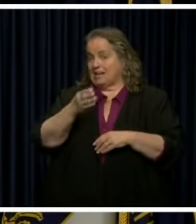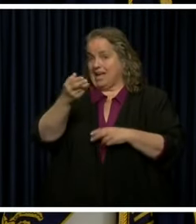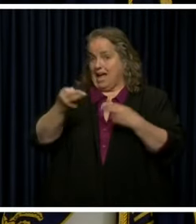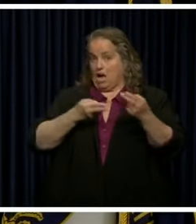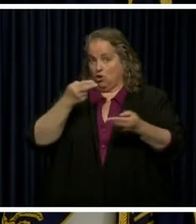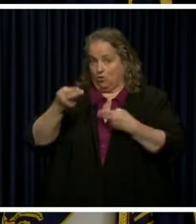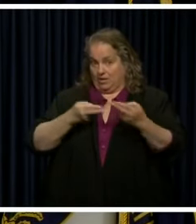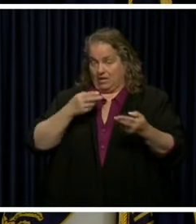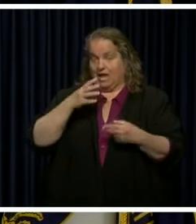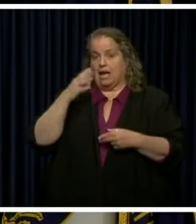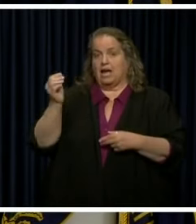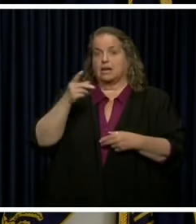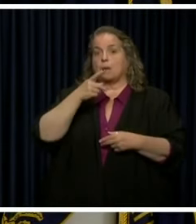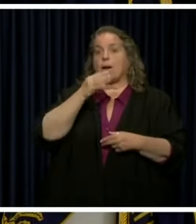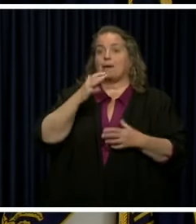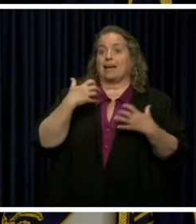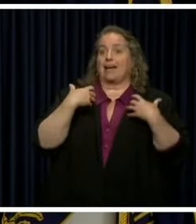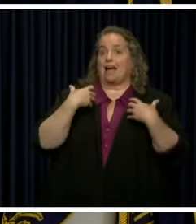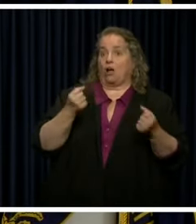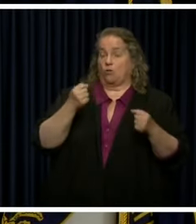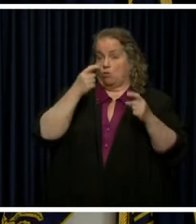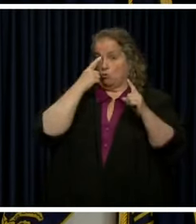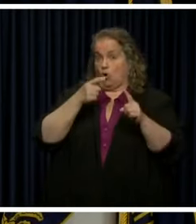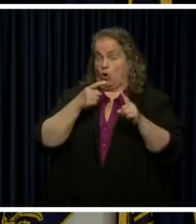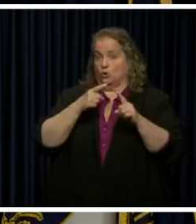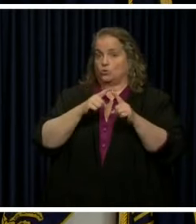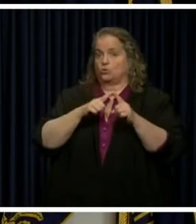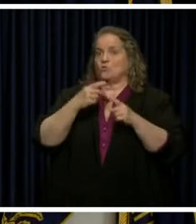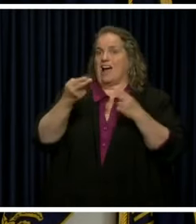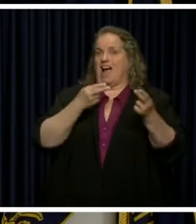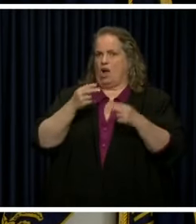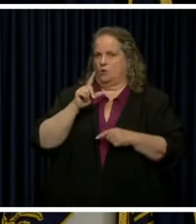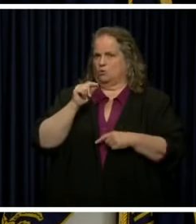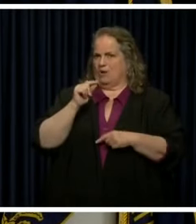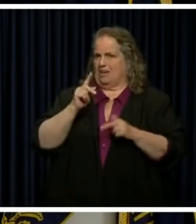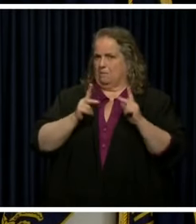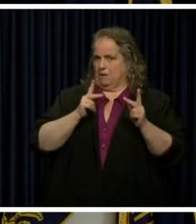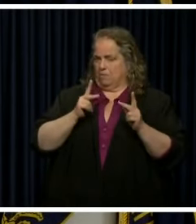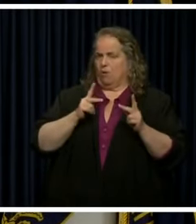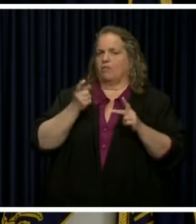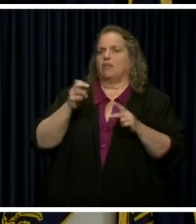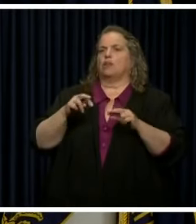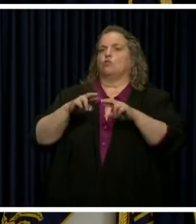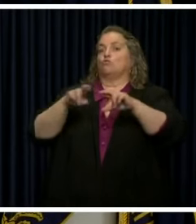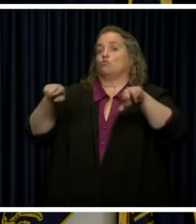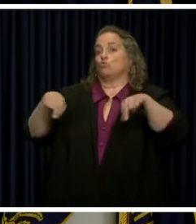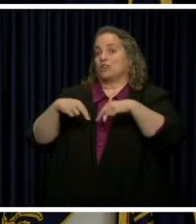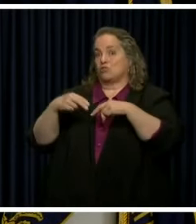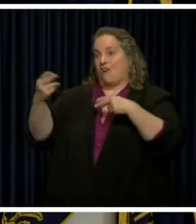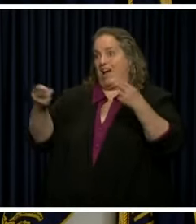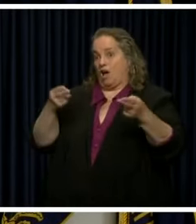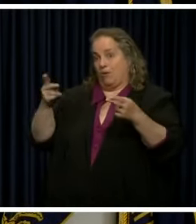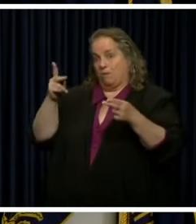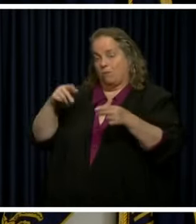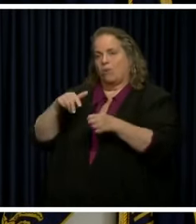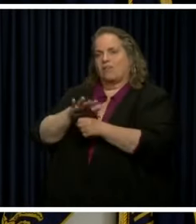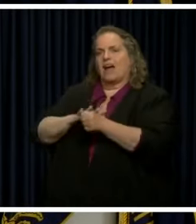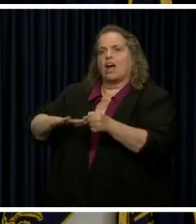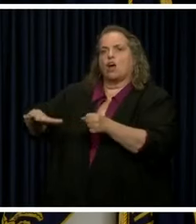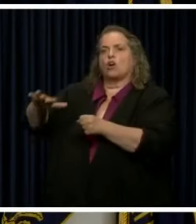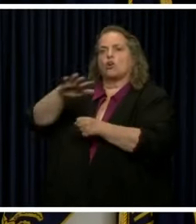Health. Our goal there is to hit 20, and I know that is in process. We're doing regional hirings to assist the